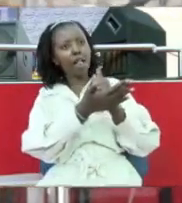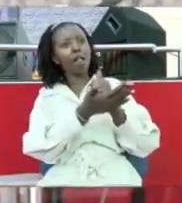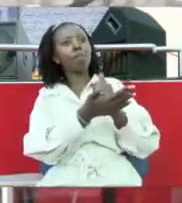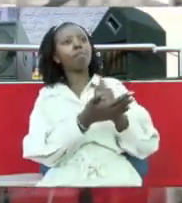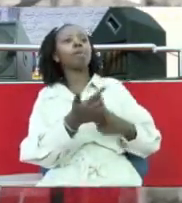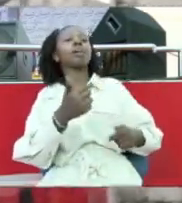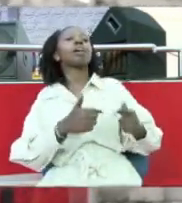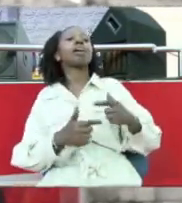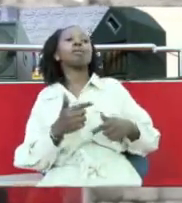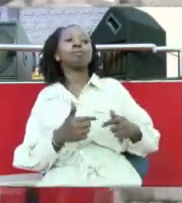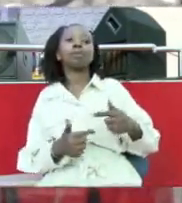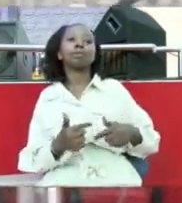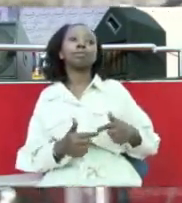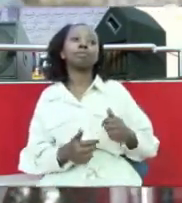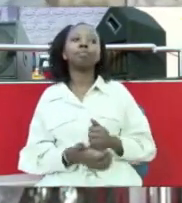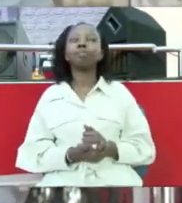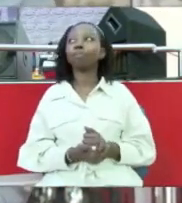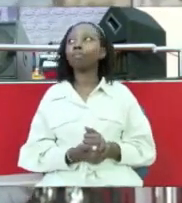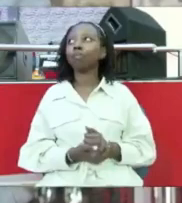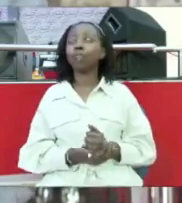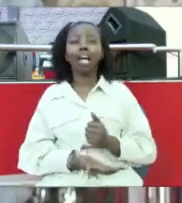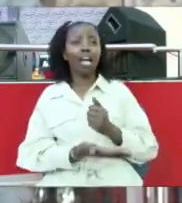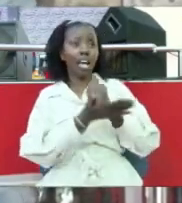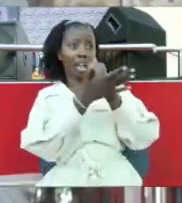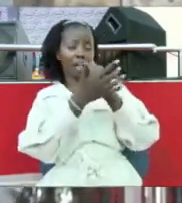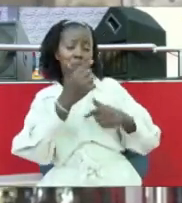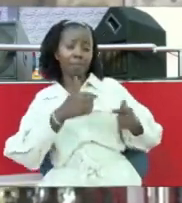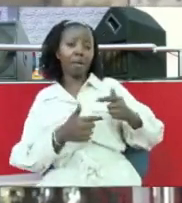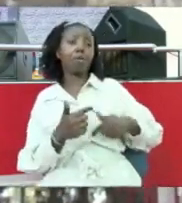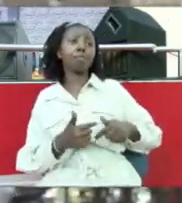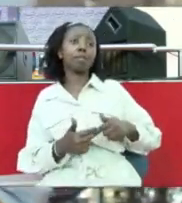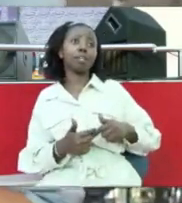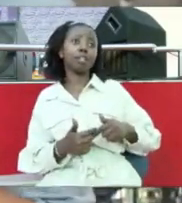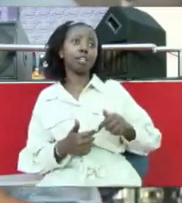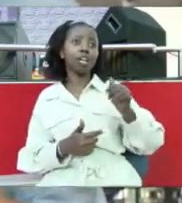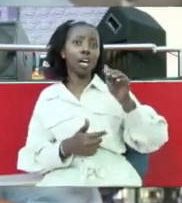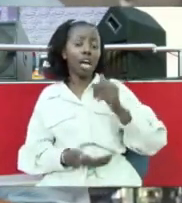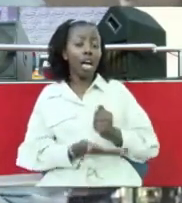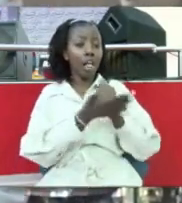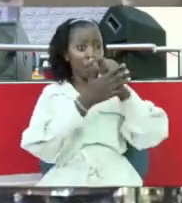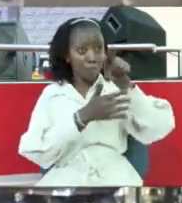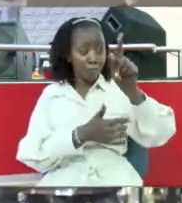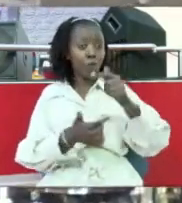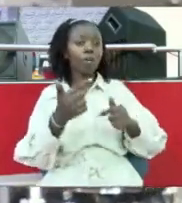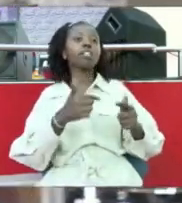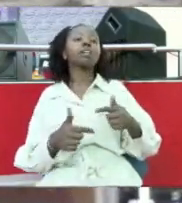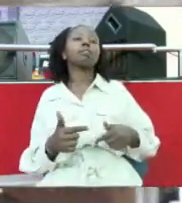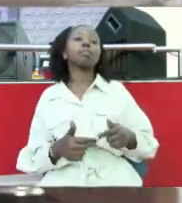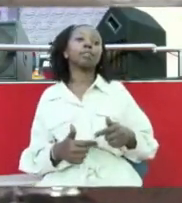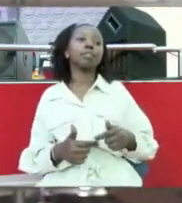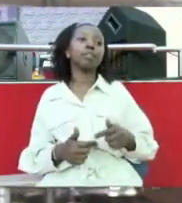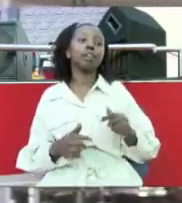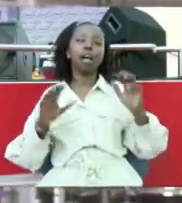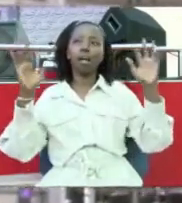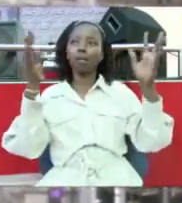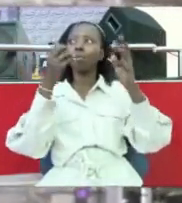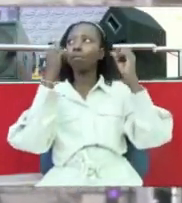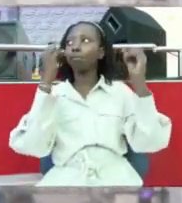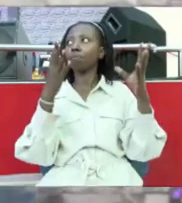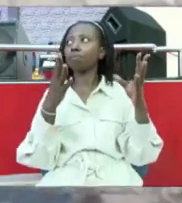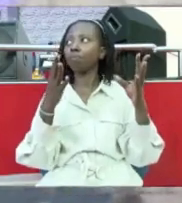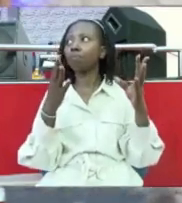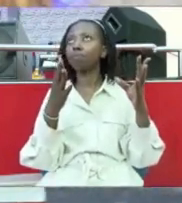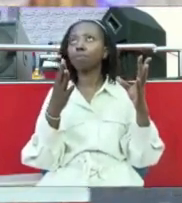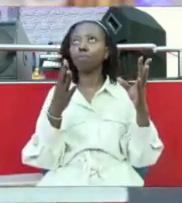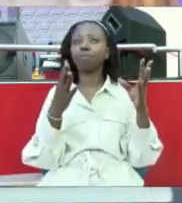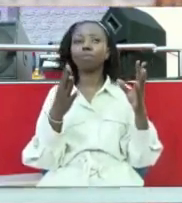way. Msaada upo njiani. Oh, my help is on the way. Msaada wangu uko njiani. Your help is on the way. Yako iko njiani. Hallelujah. Hallelujah.